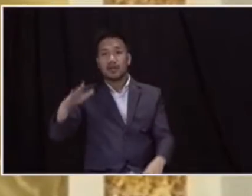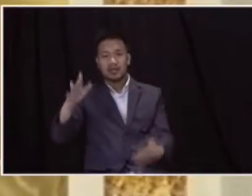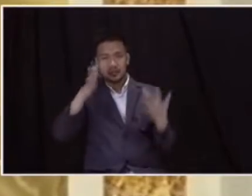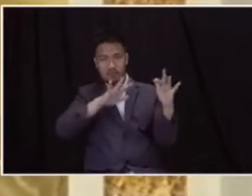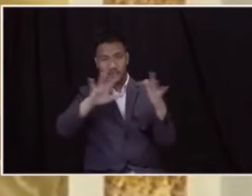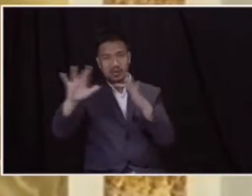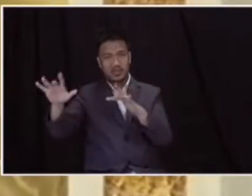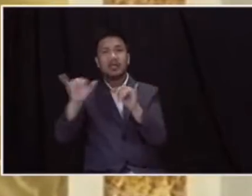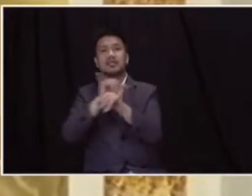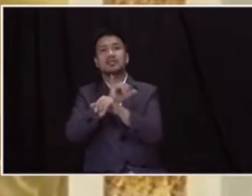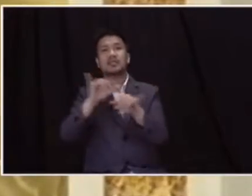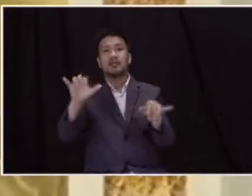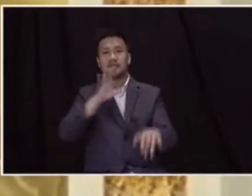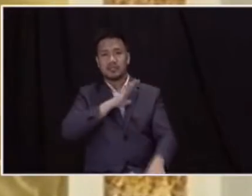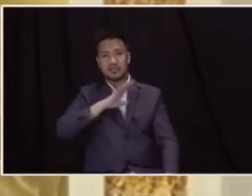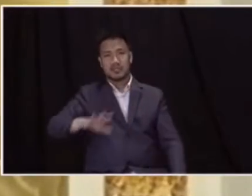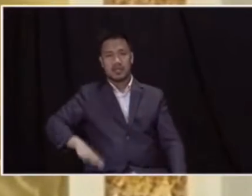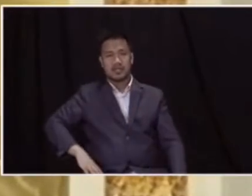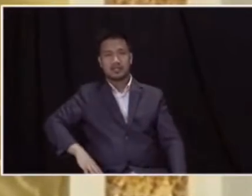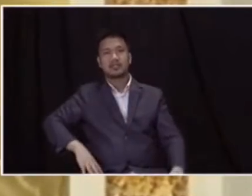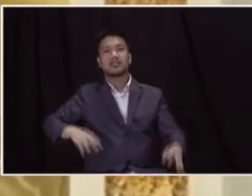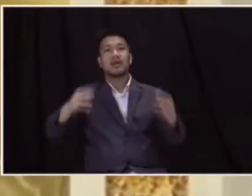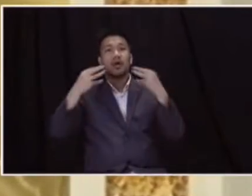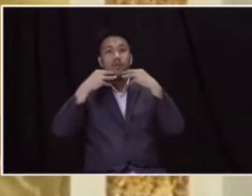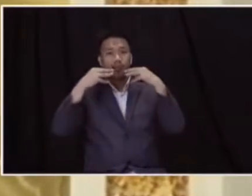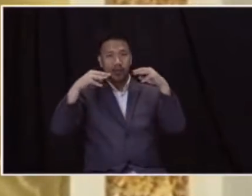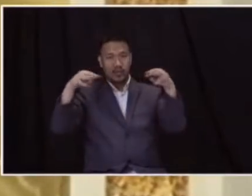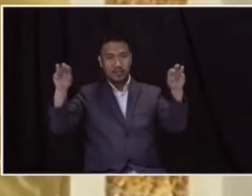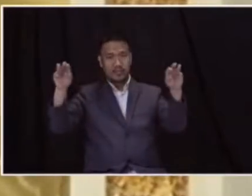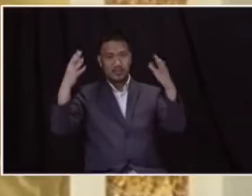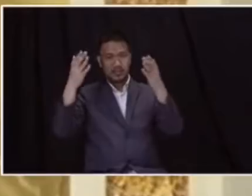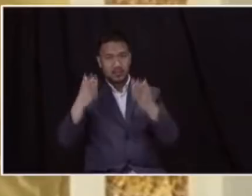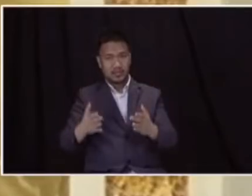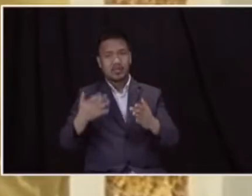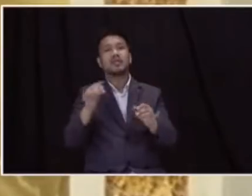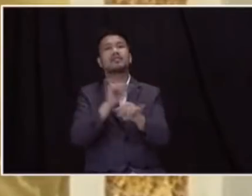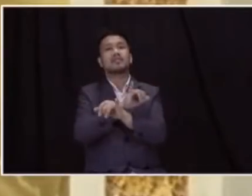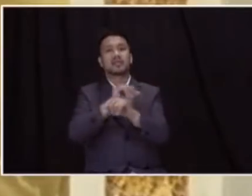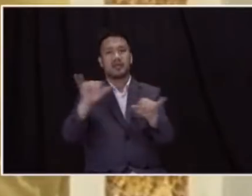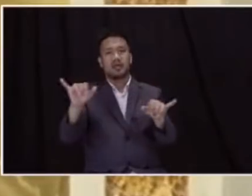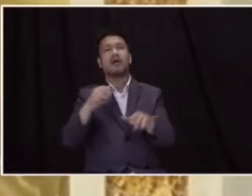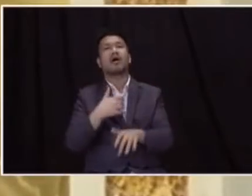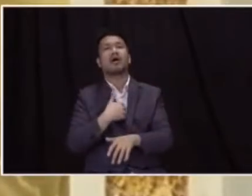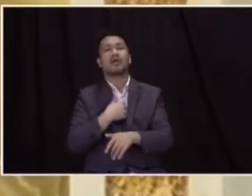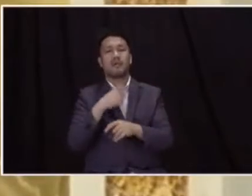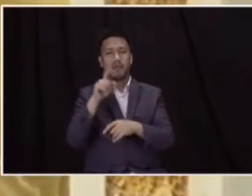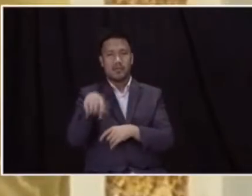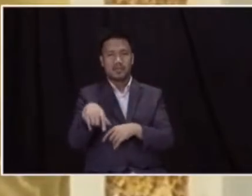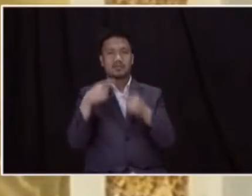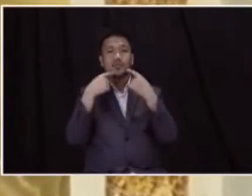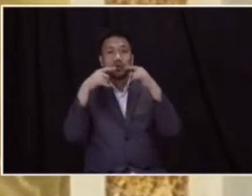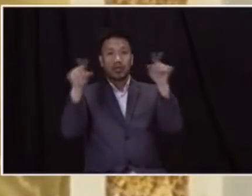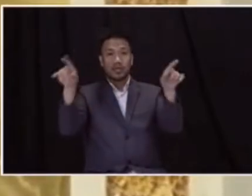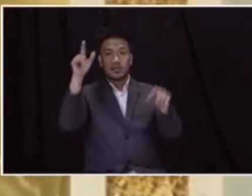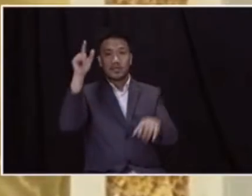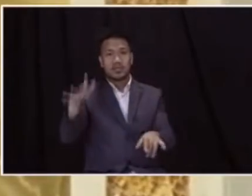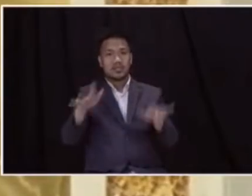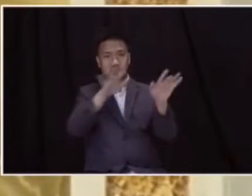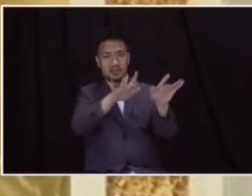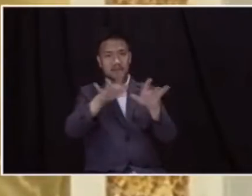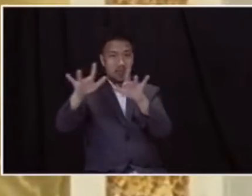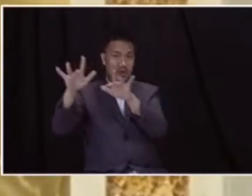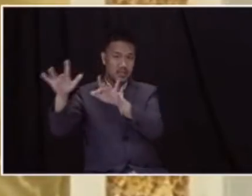As Christ's herald, I too must proclaim God's mercy.